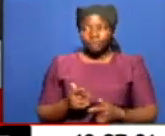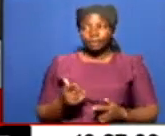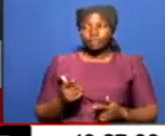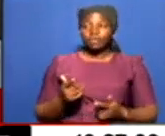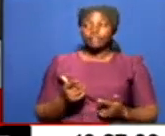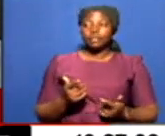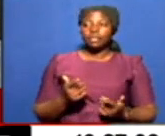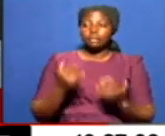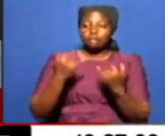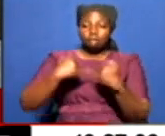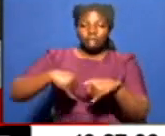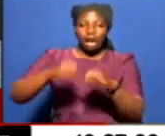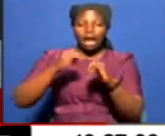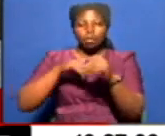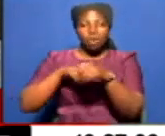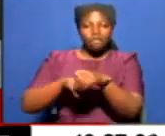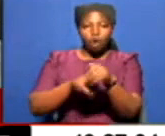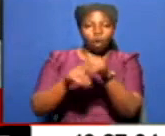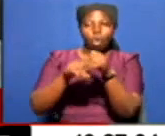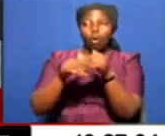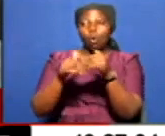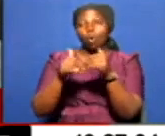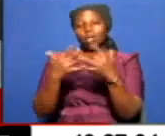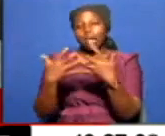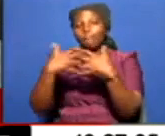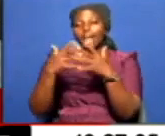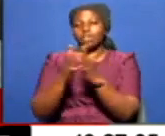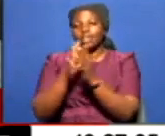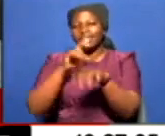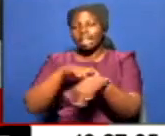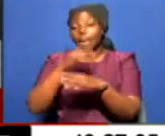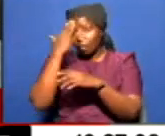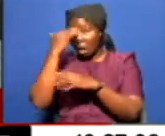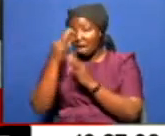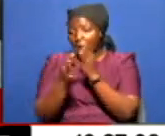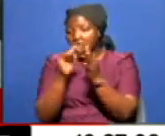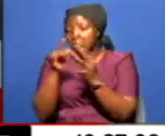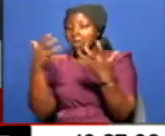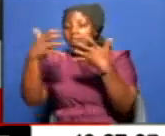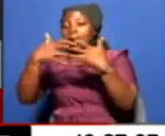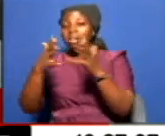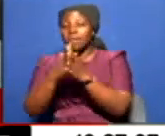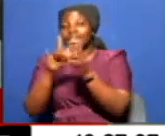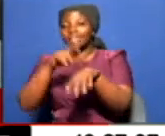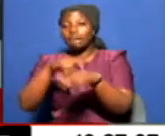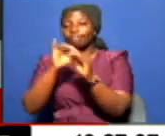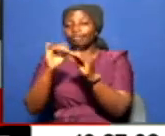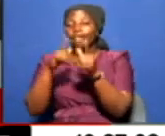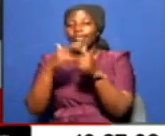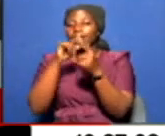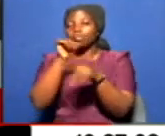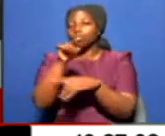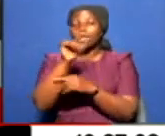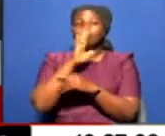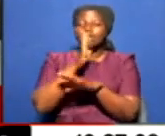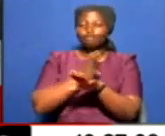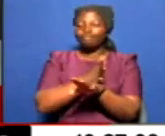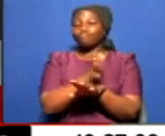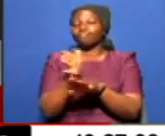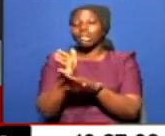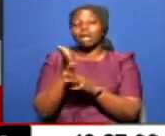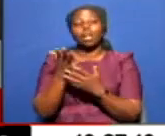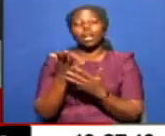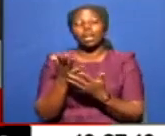with the times, because we know if you don't keep with the times, you'll be left behind. We have the citizen mechanism